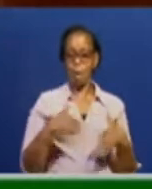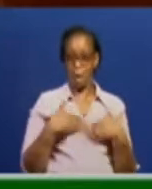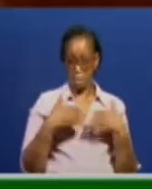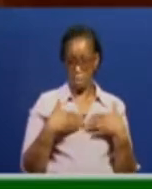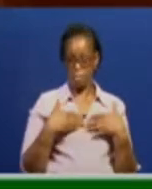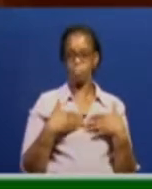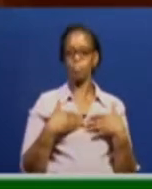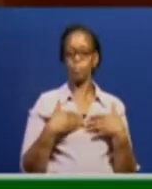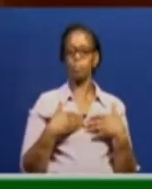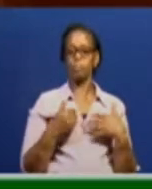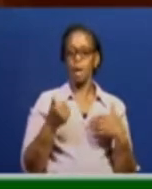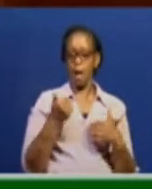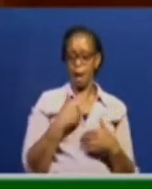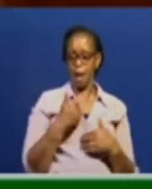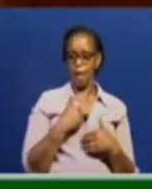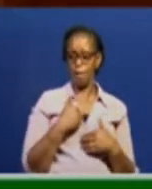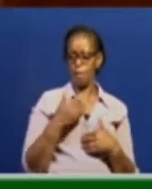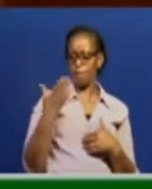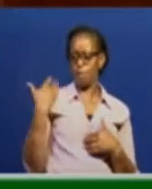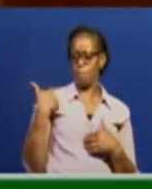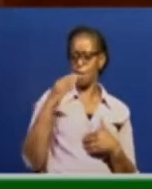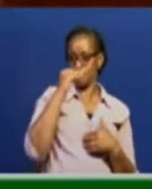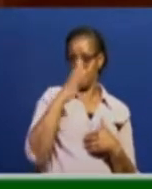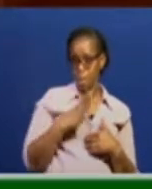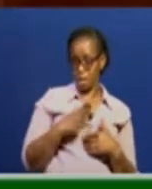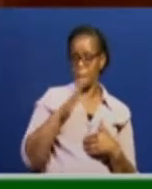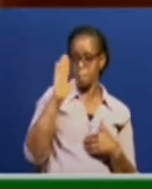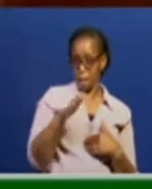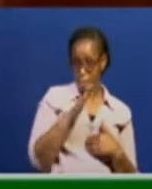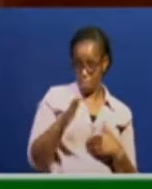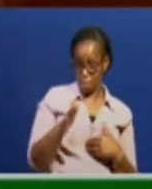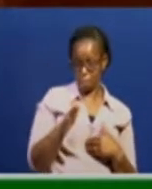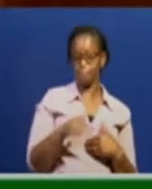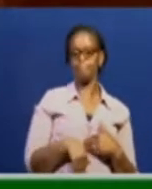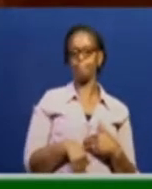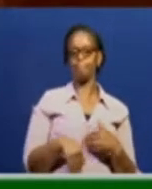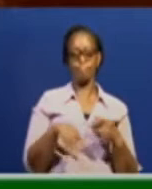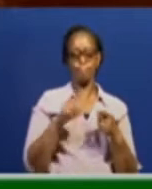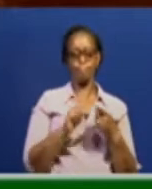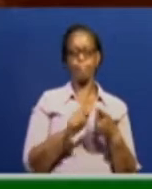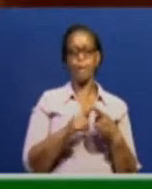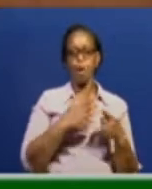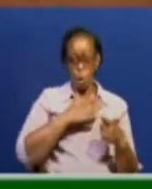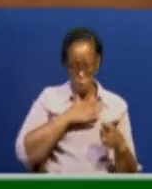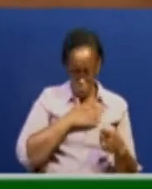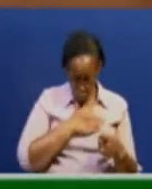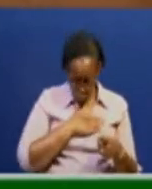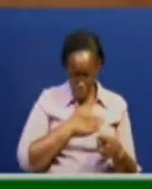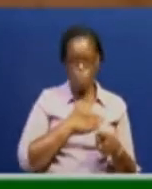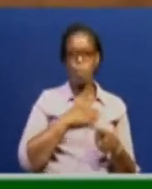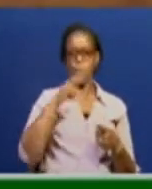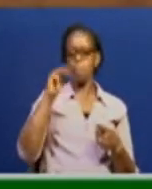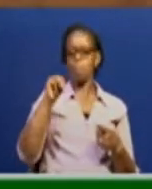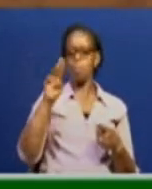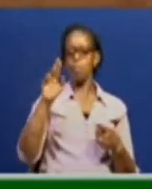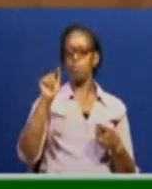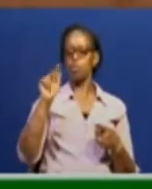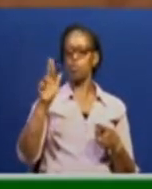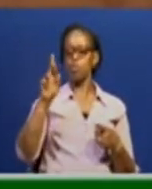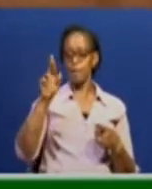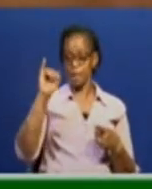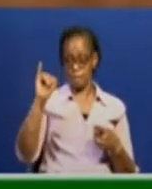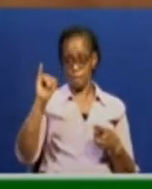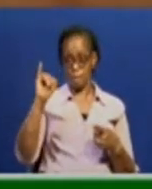midst the immediate former speakers of the Houses of Parliament, the Honorable Justin B.N. Muturi,